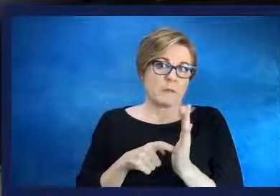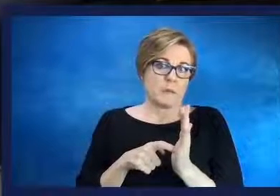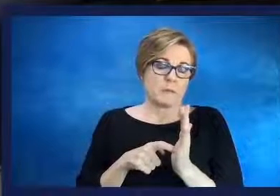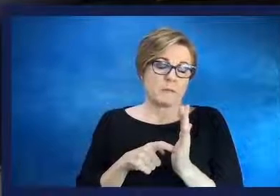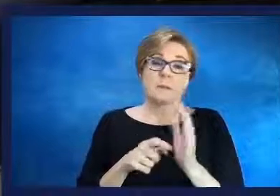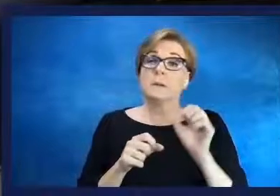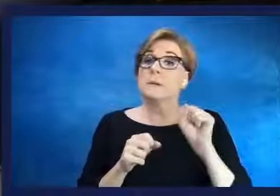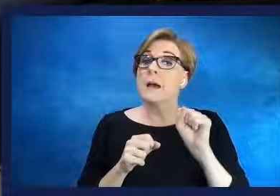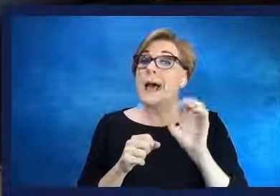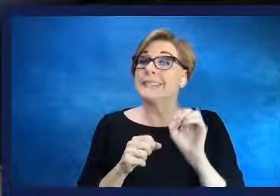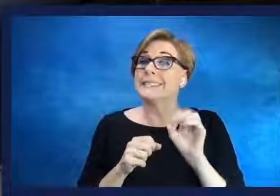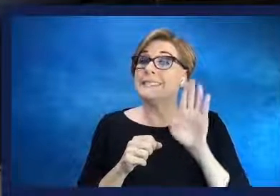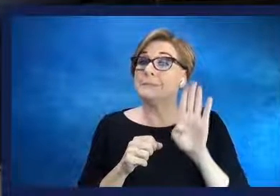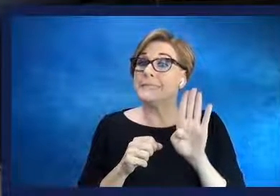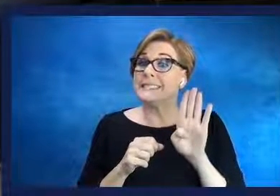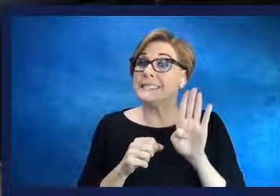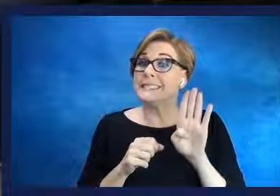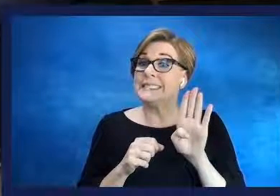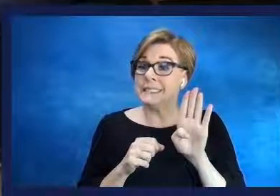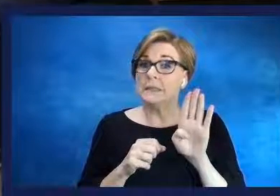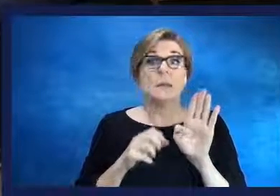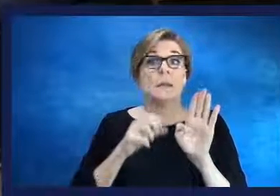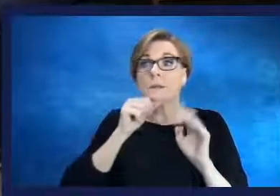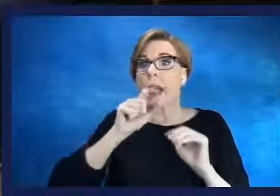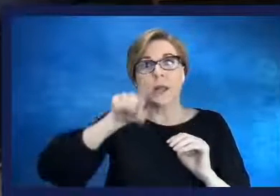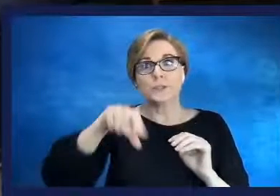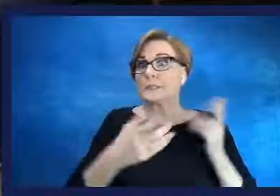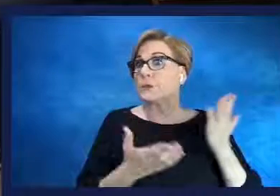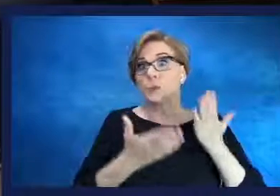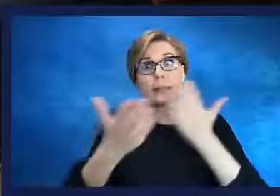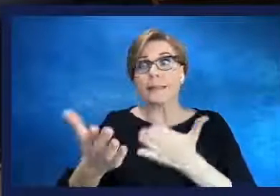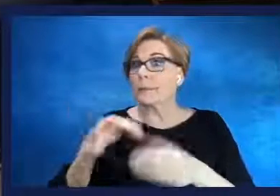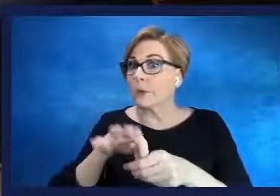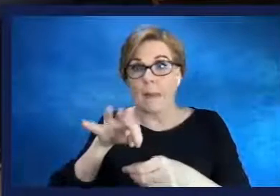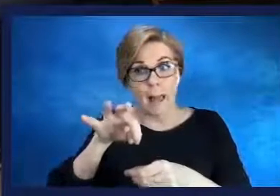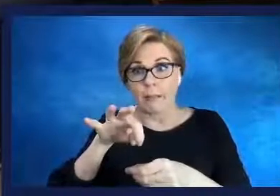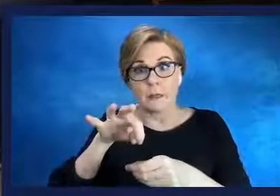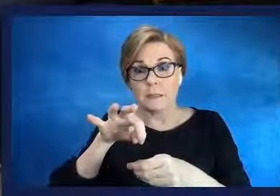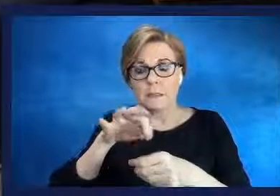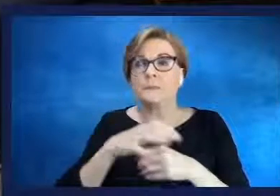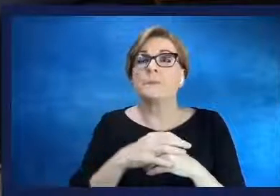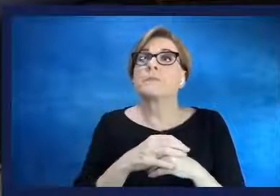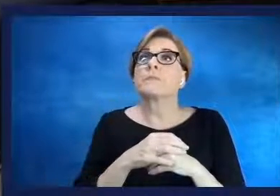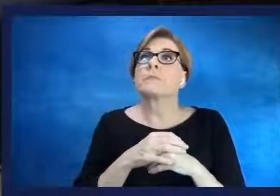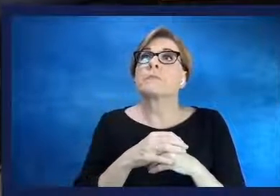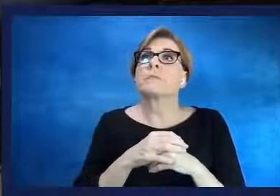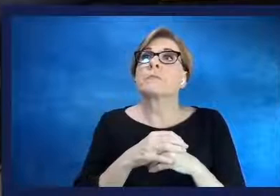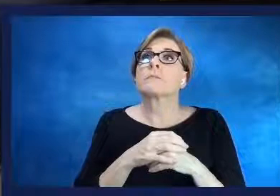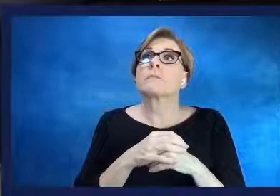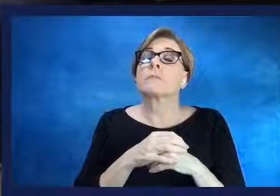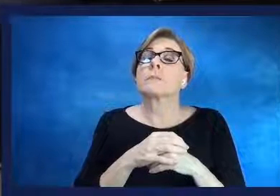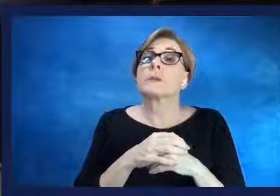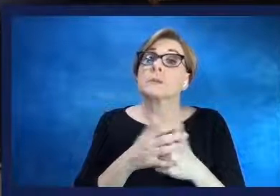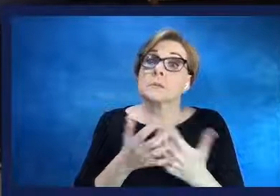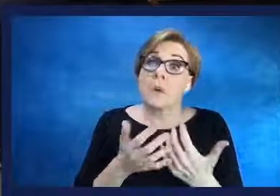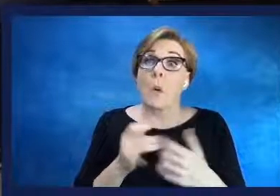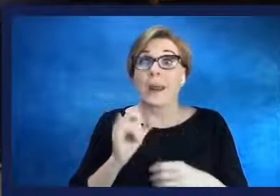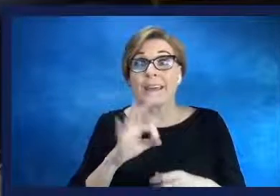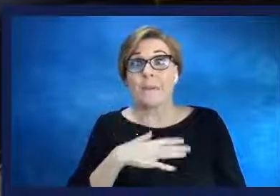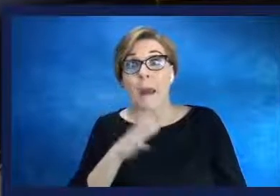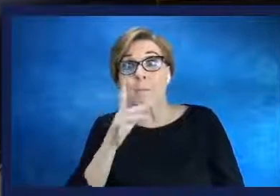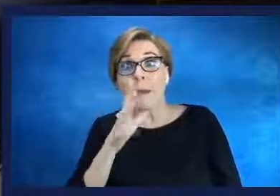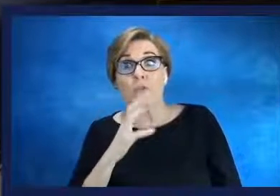and of itself is not to deliver the ballot, but to that point, the question is, well, my mother is older and